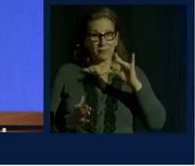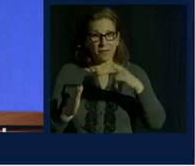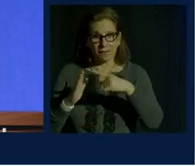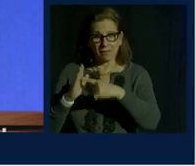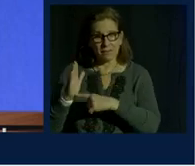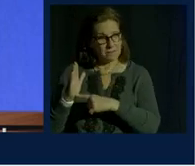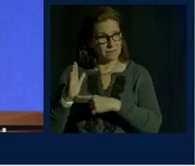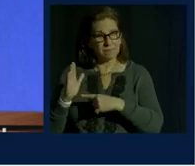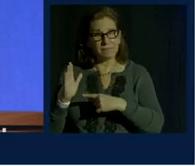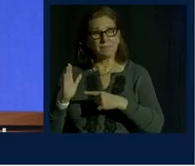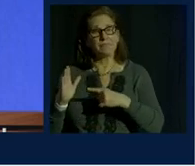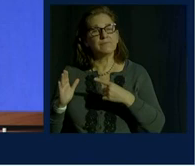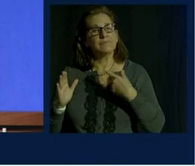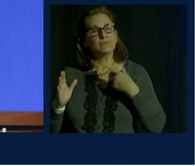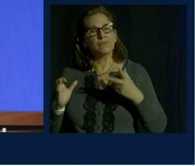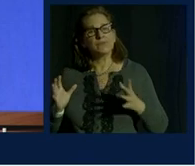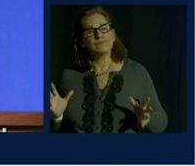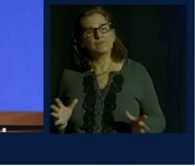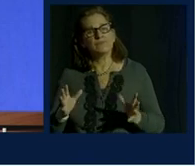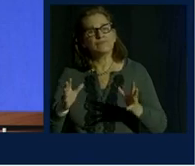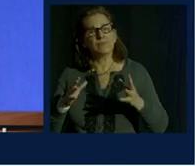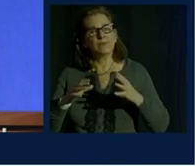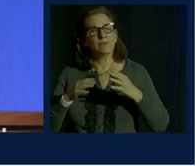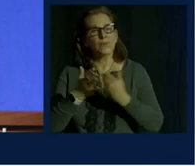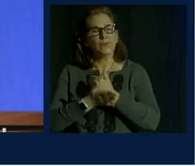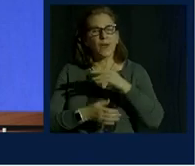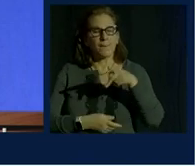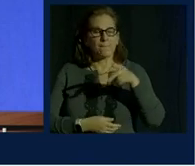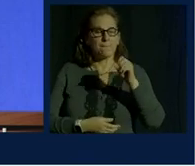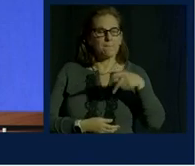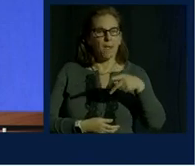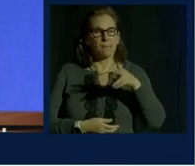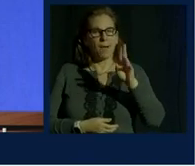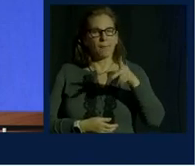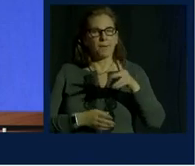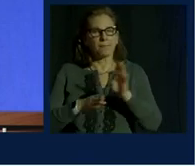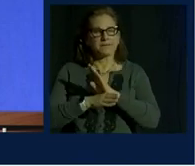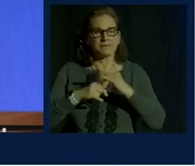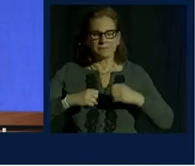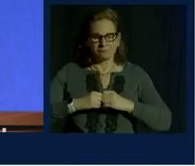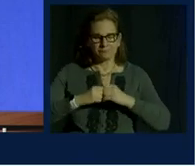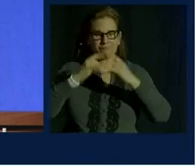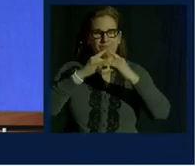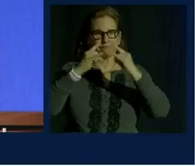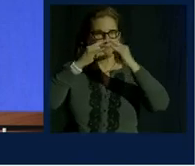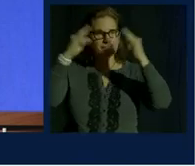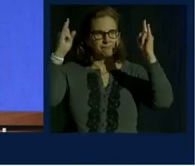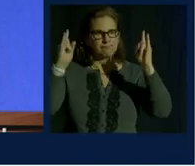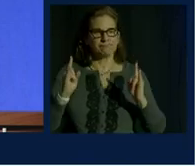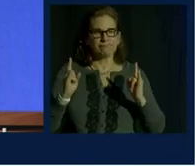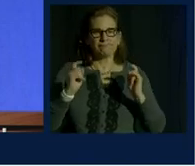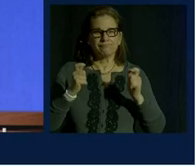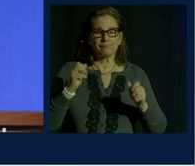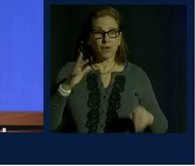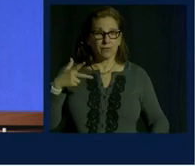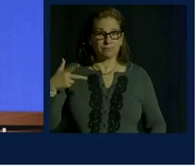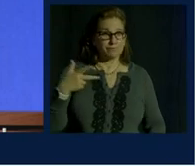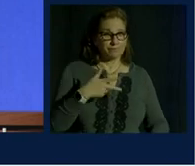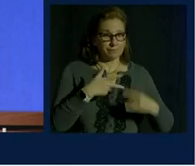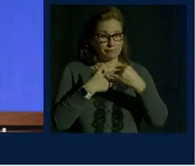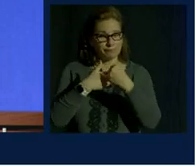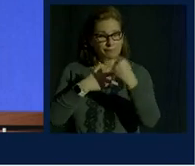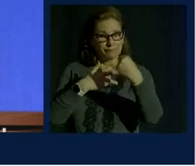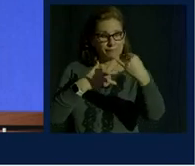to promote pop-up businesses. As we try to get businesses open during the pandemic, the bill